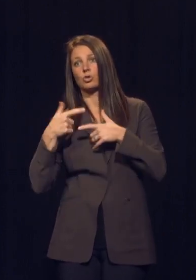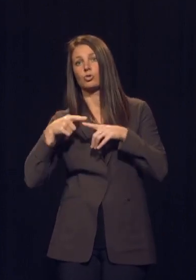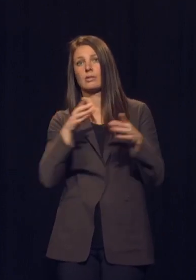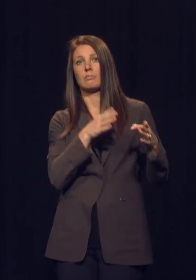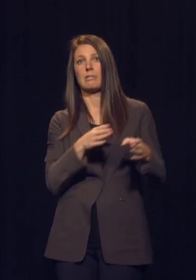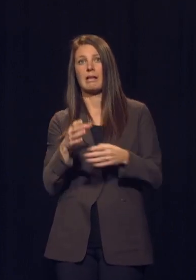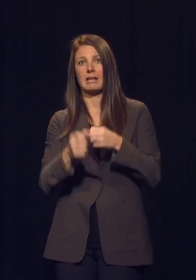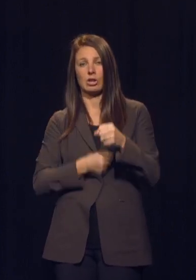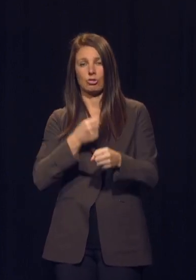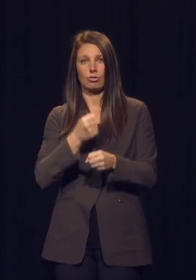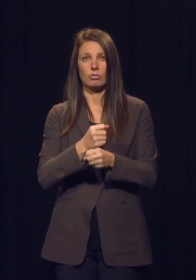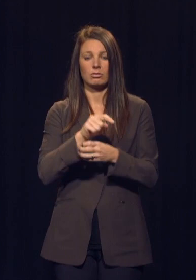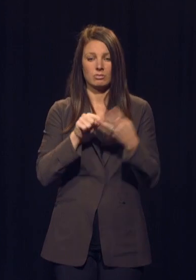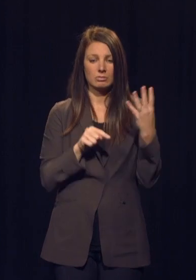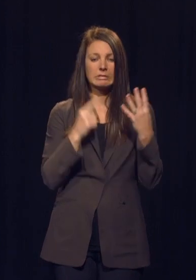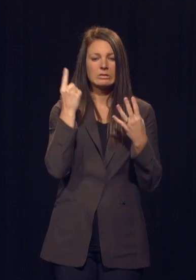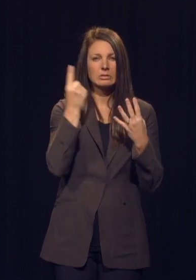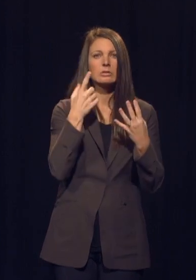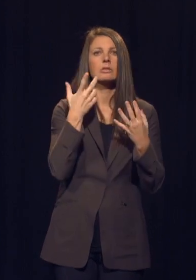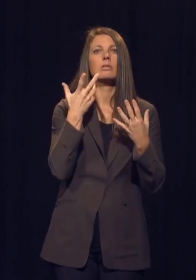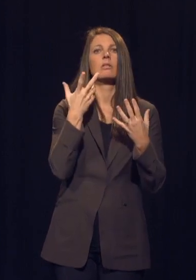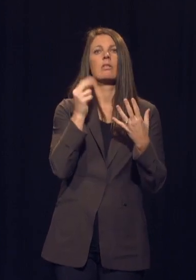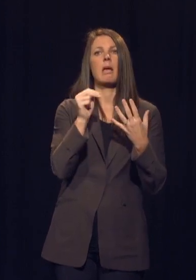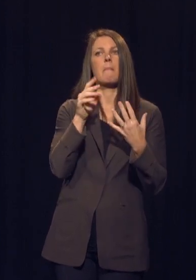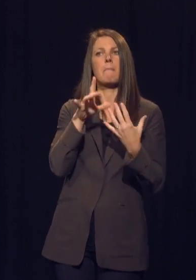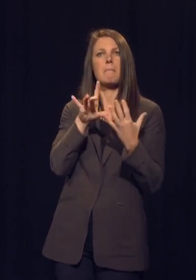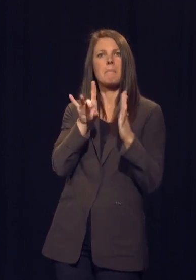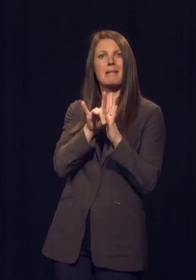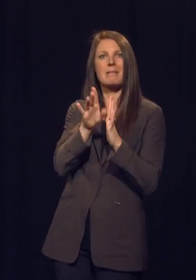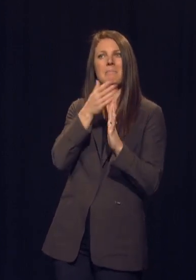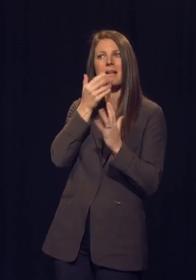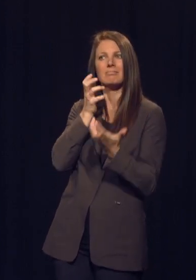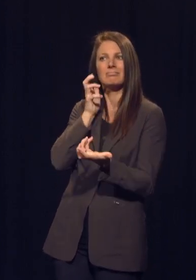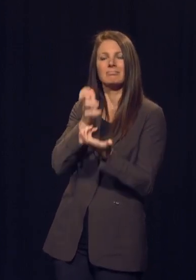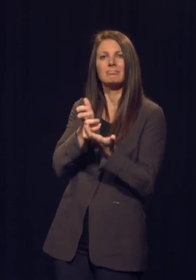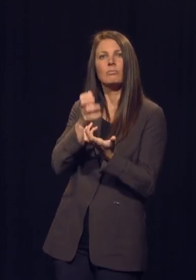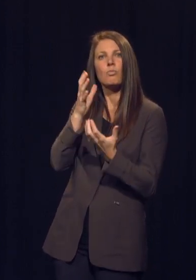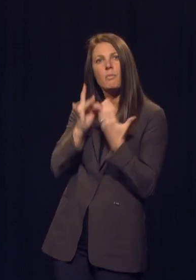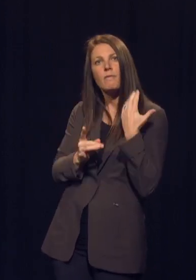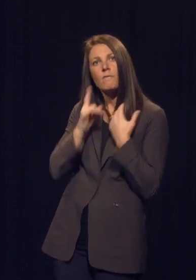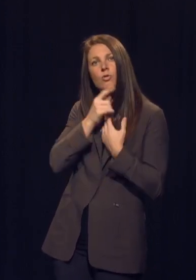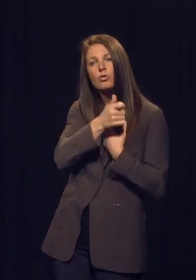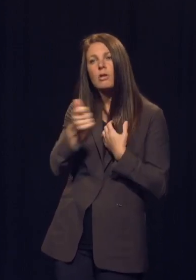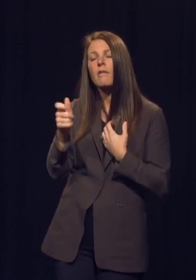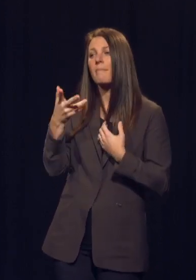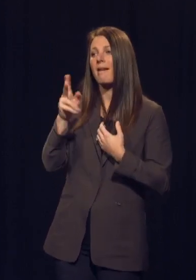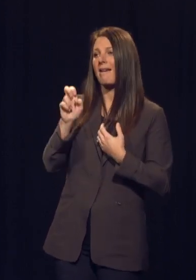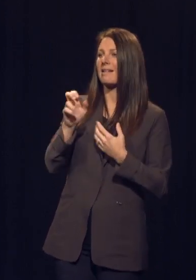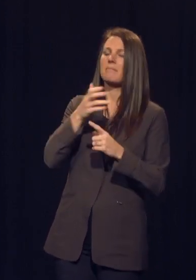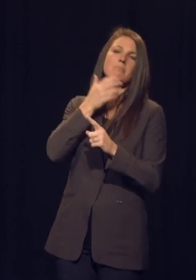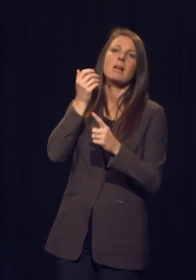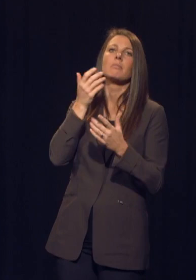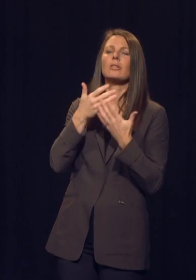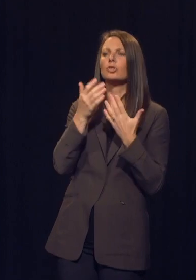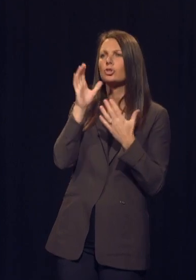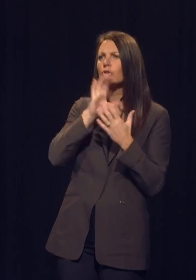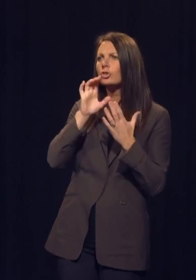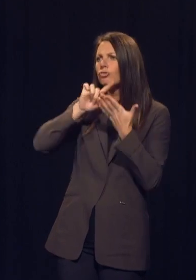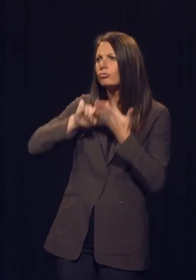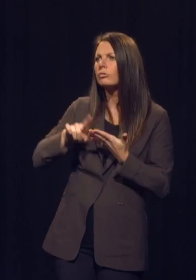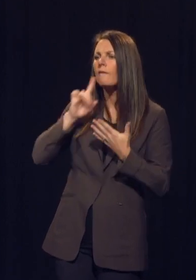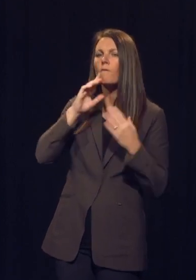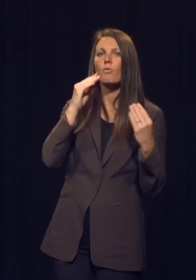year. And please remember that Pennie is the place where you can shop for coverage, access financial assistance, and have